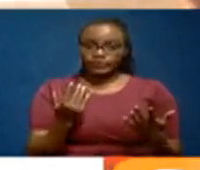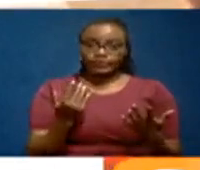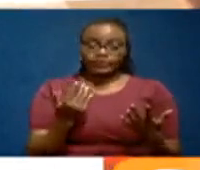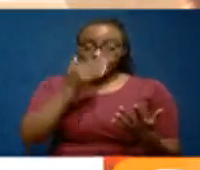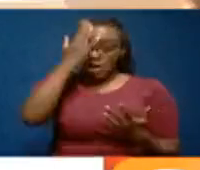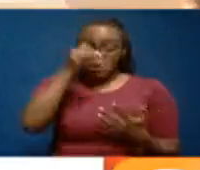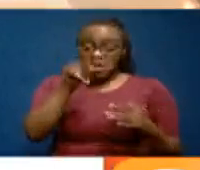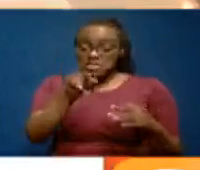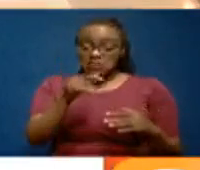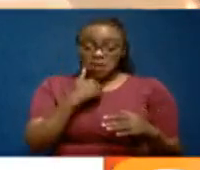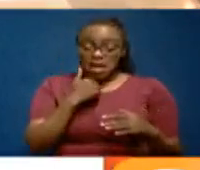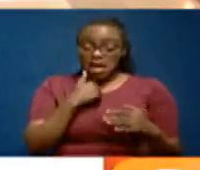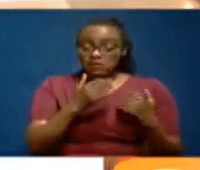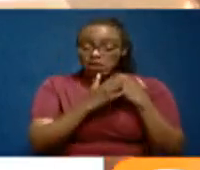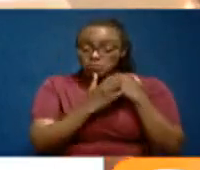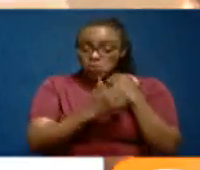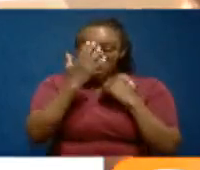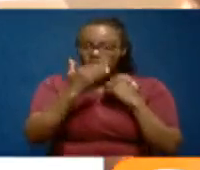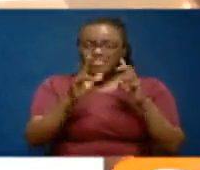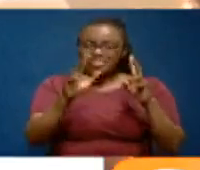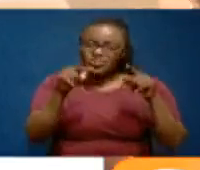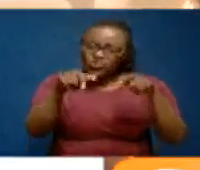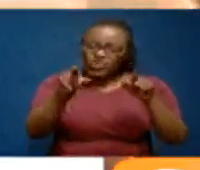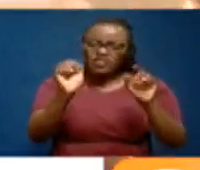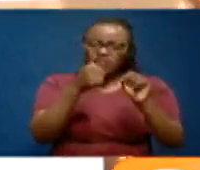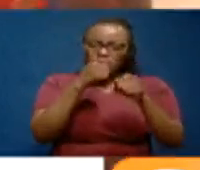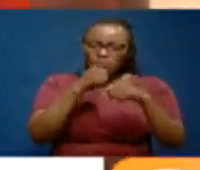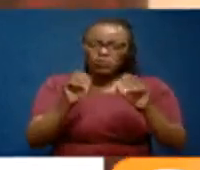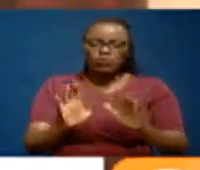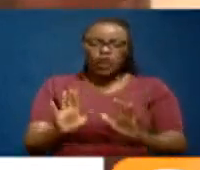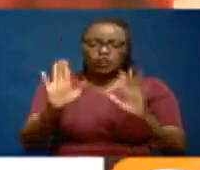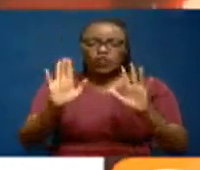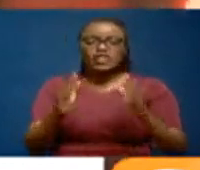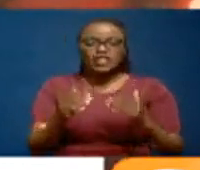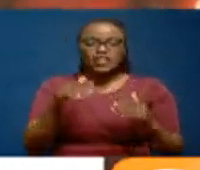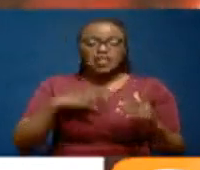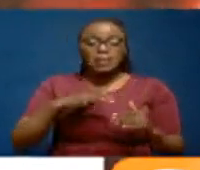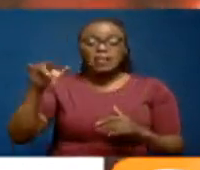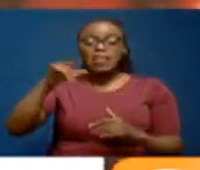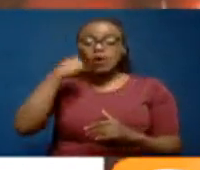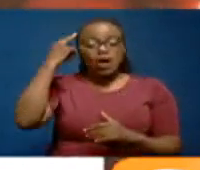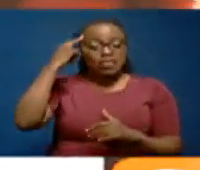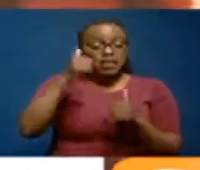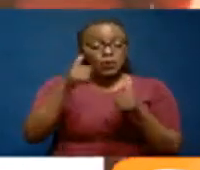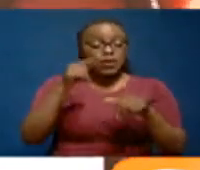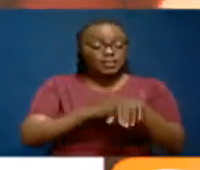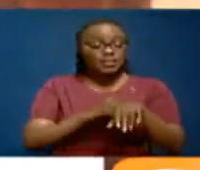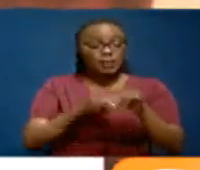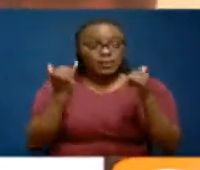Ili usifukarishwe kwa sababu ya mambo ambayo wewe mwenyewe huwezi kuzuia. Kenya wale wanafikiria vizuri wakati huu